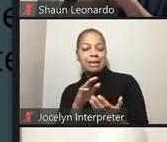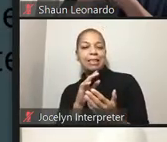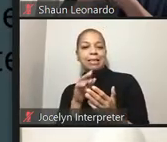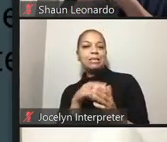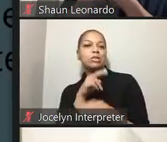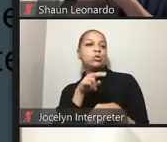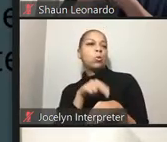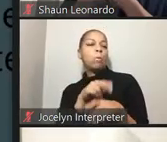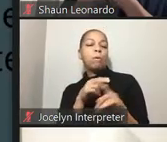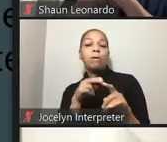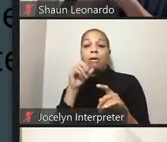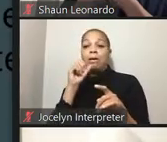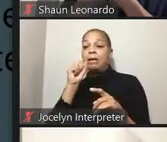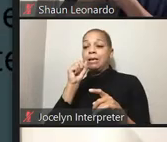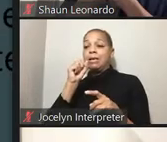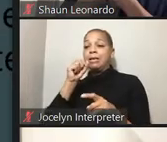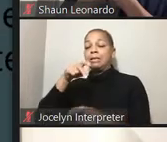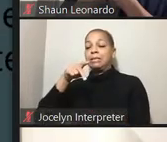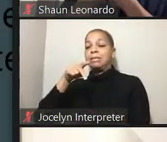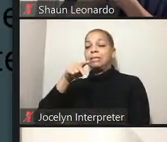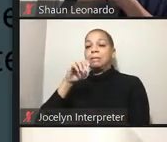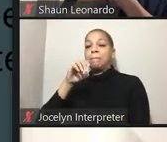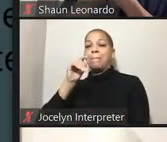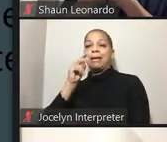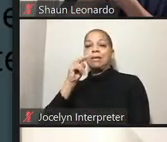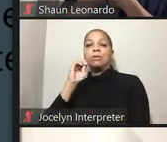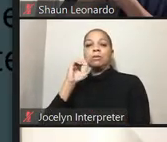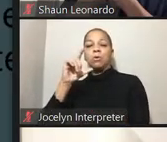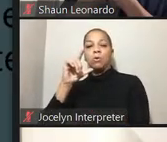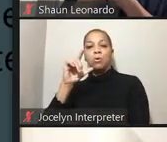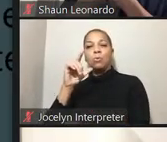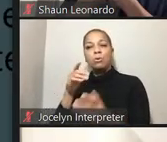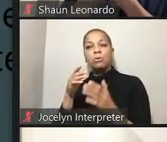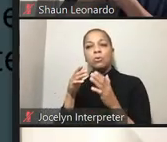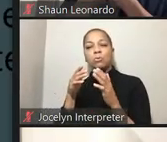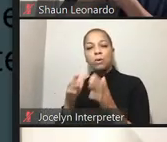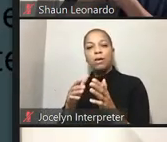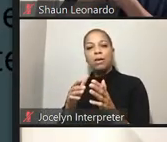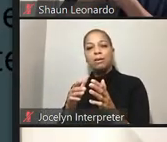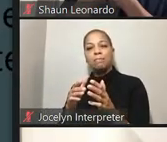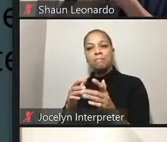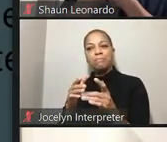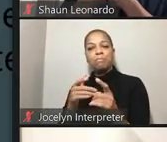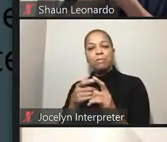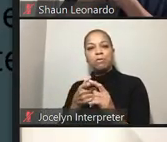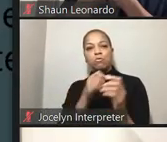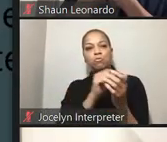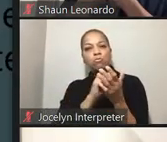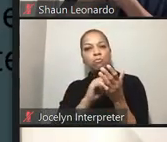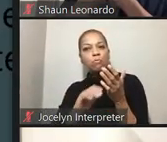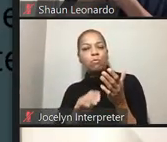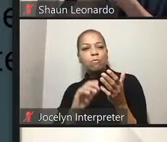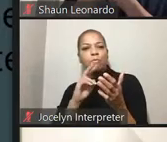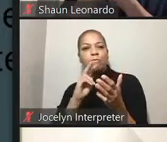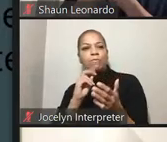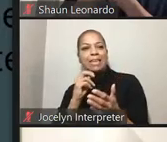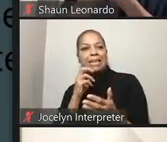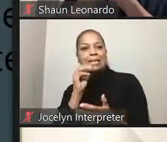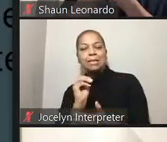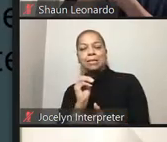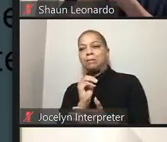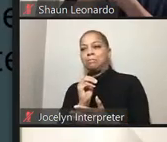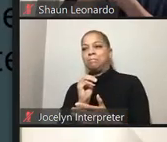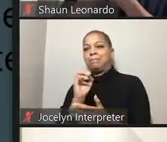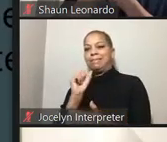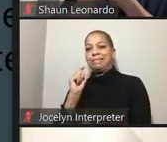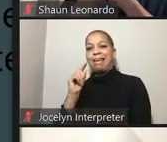Spectacle is a powerful technology for erasing victimhood status from those who are impacted by unconscionable acts.